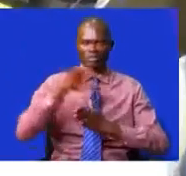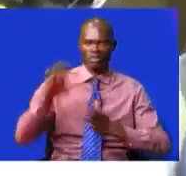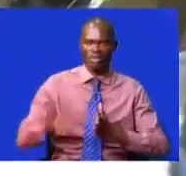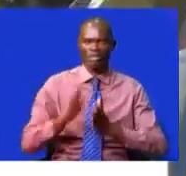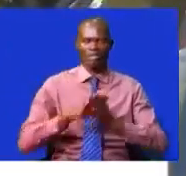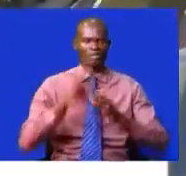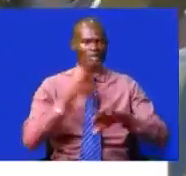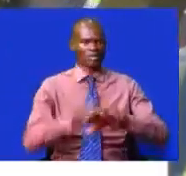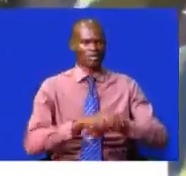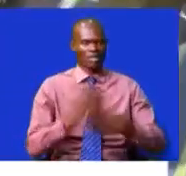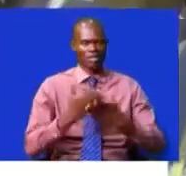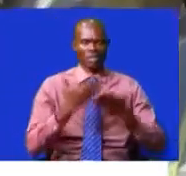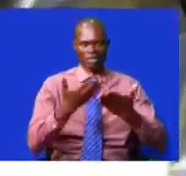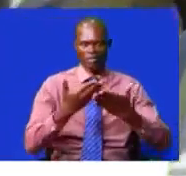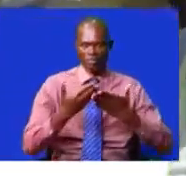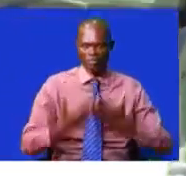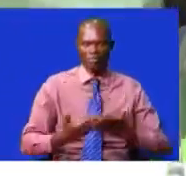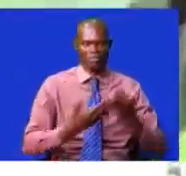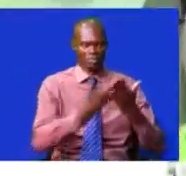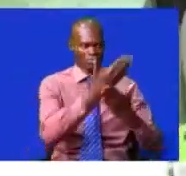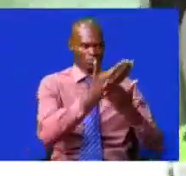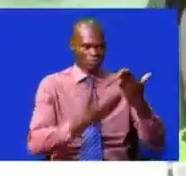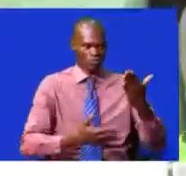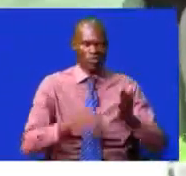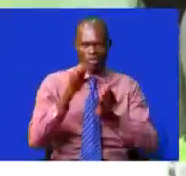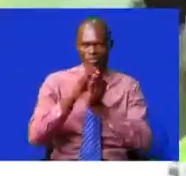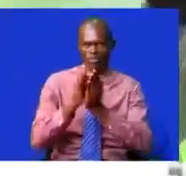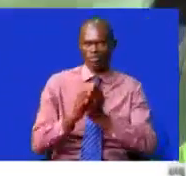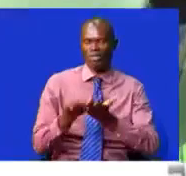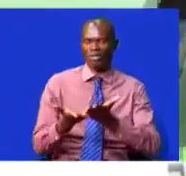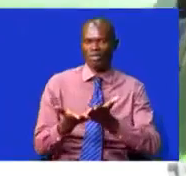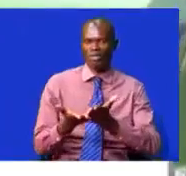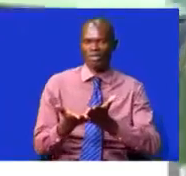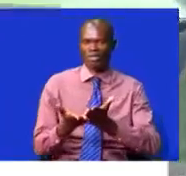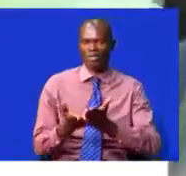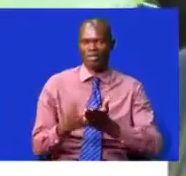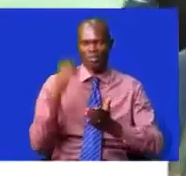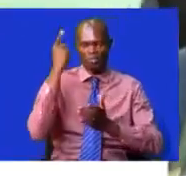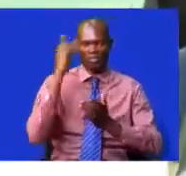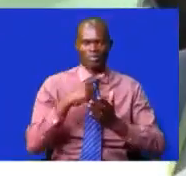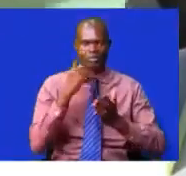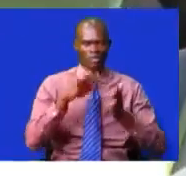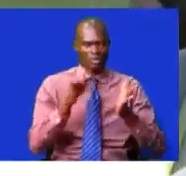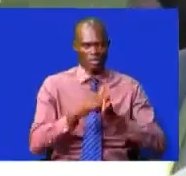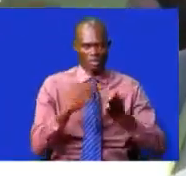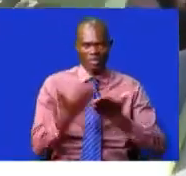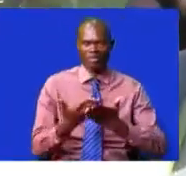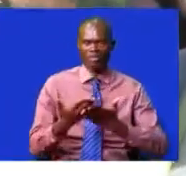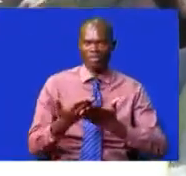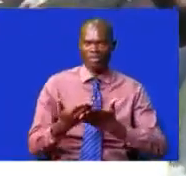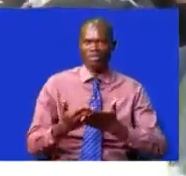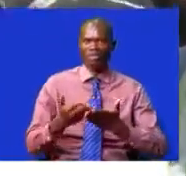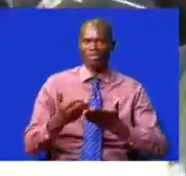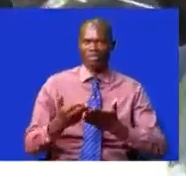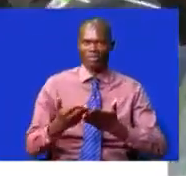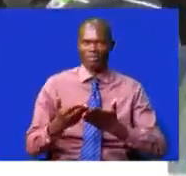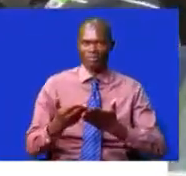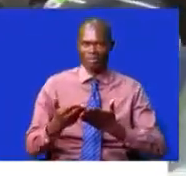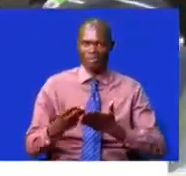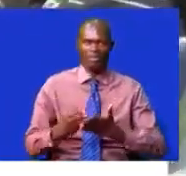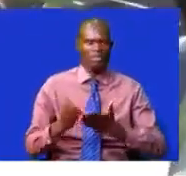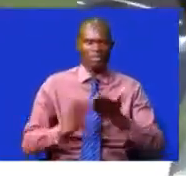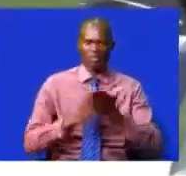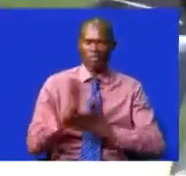They were told to bring their bank accounts because they say they can't sell those bulk money in their